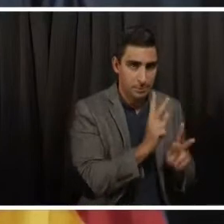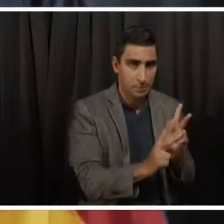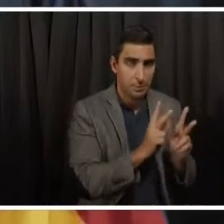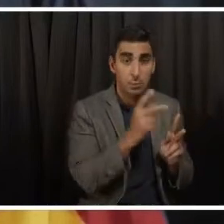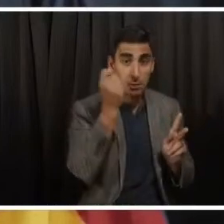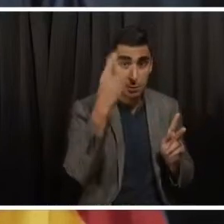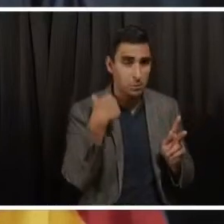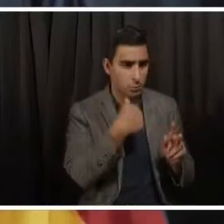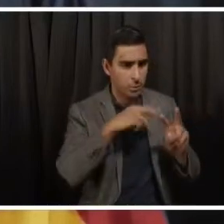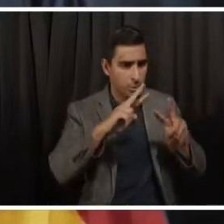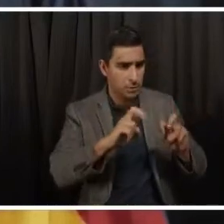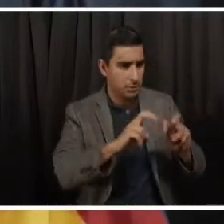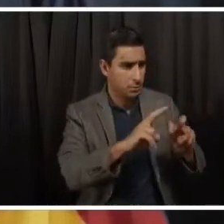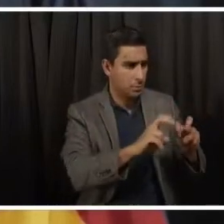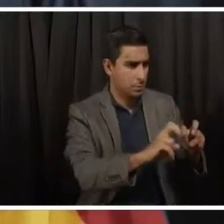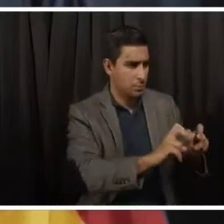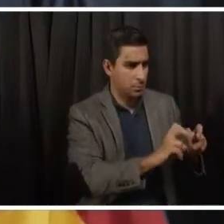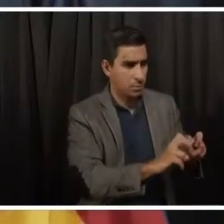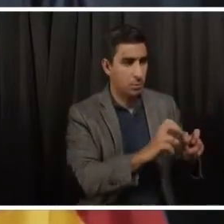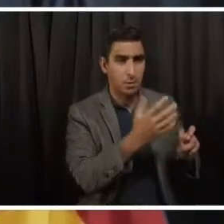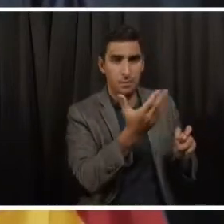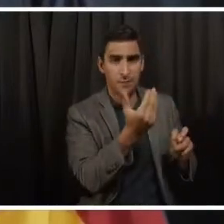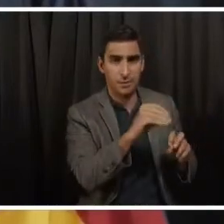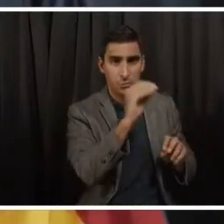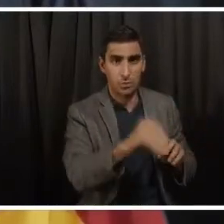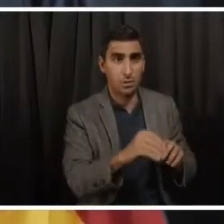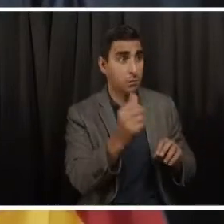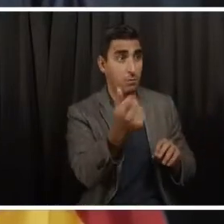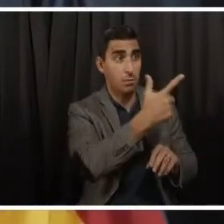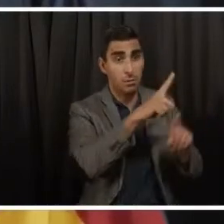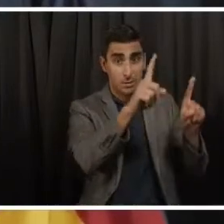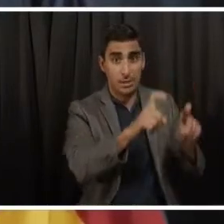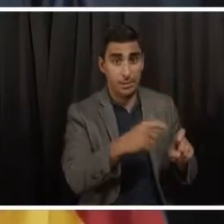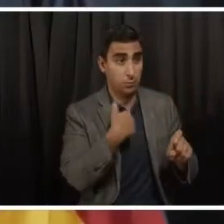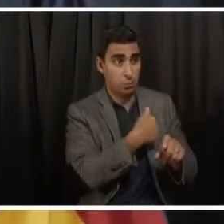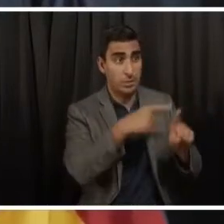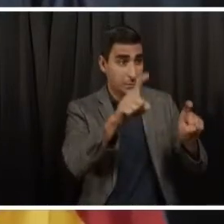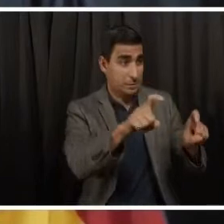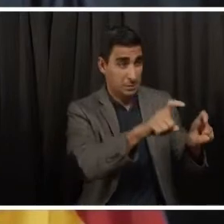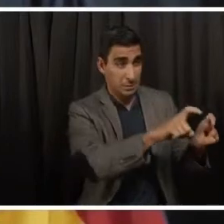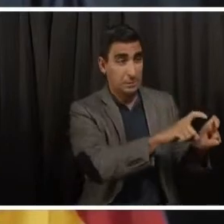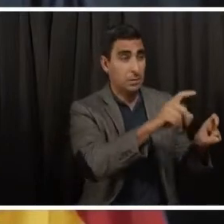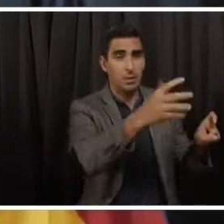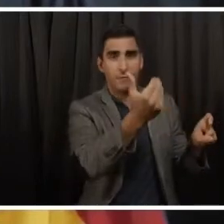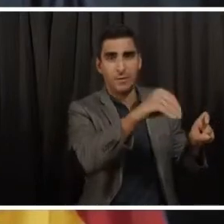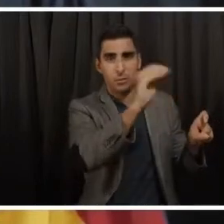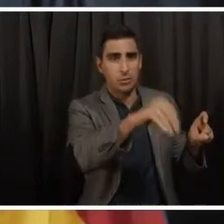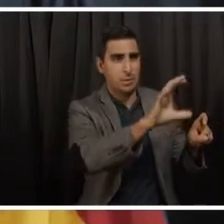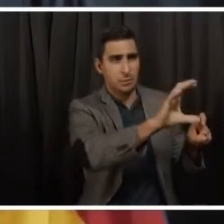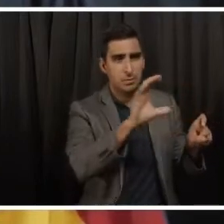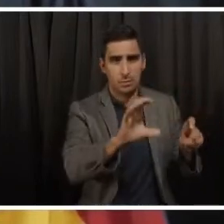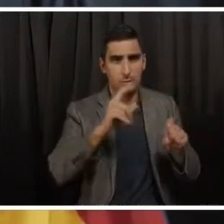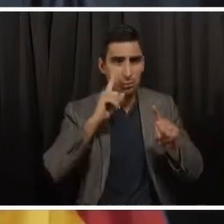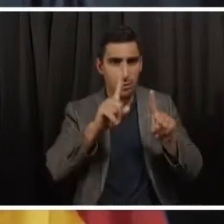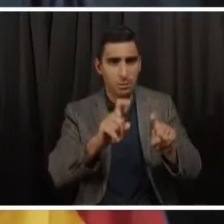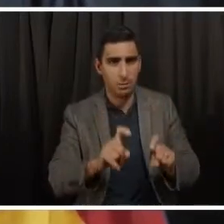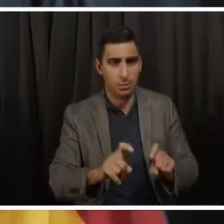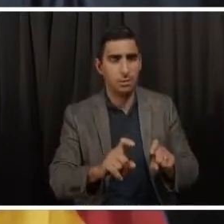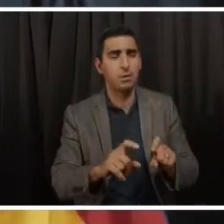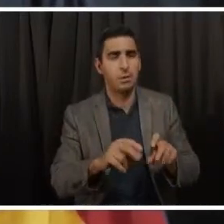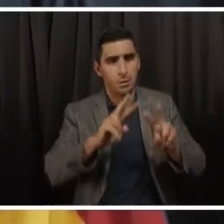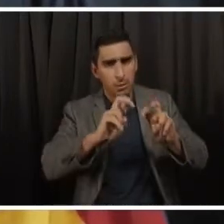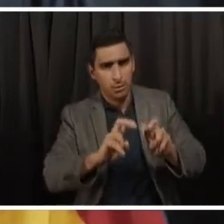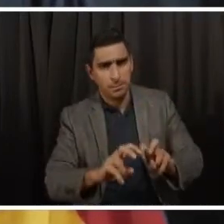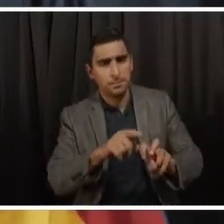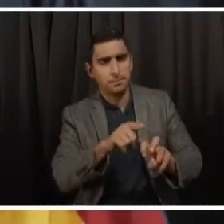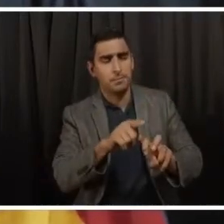over 15% of all the tests administered in the state and have not yet identified another case, I assume we will at some point,